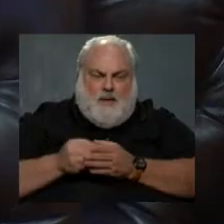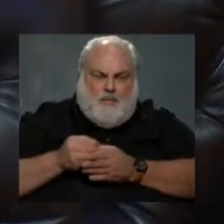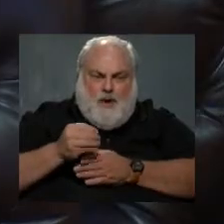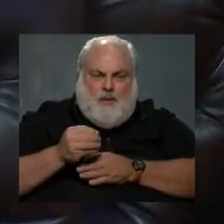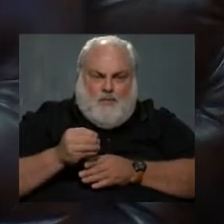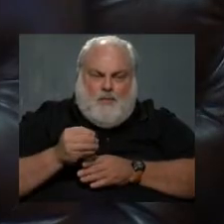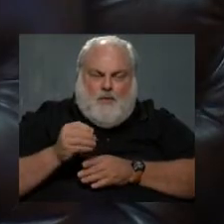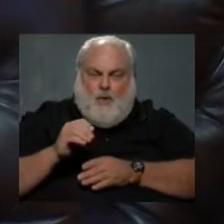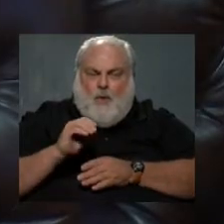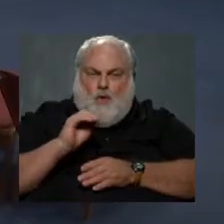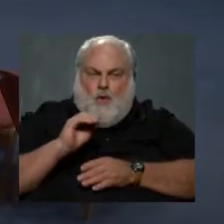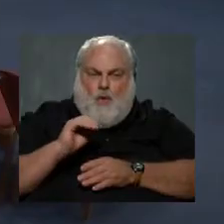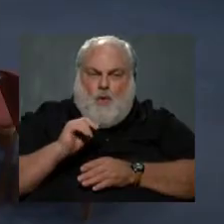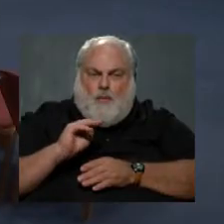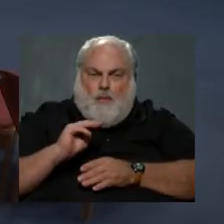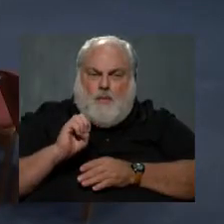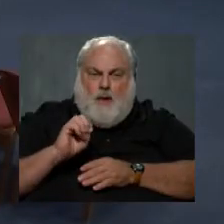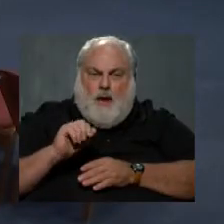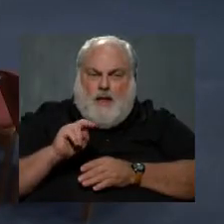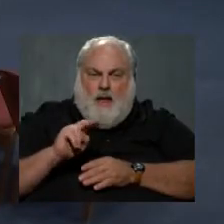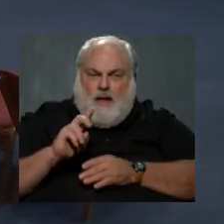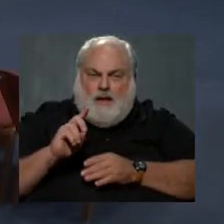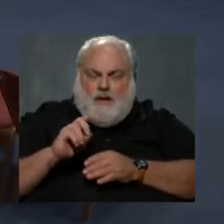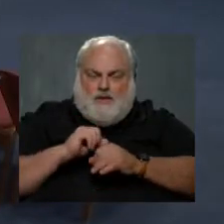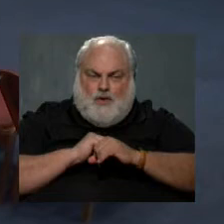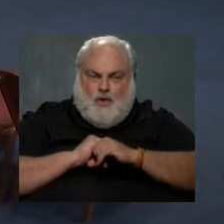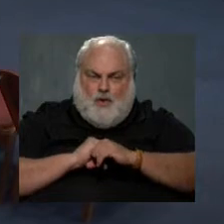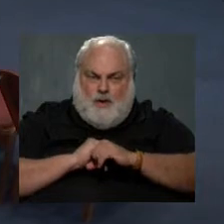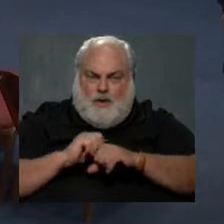Okay, great. Thank you. You're welcome. Thank you.